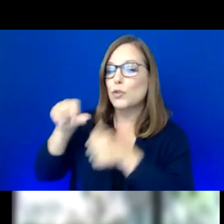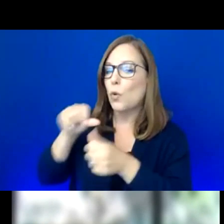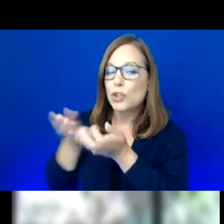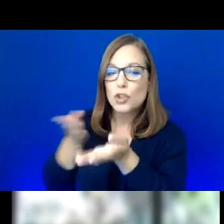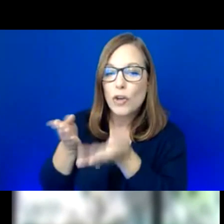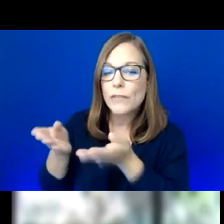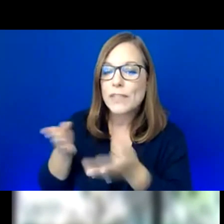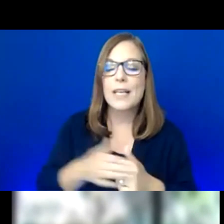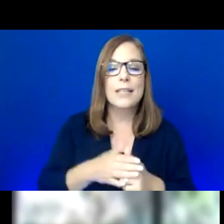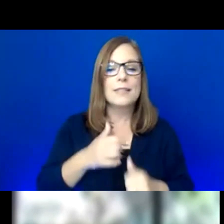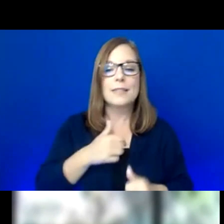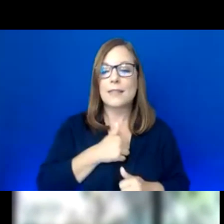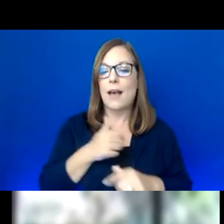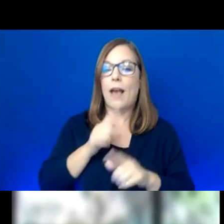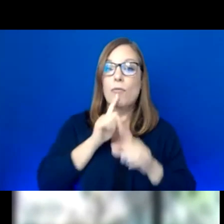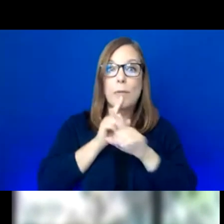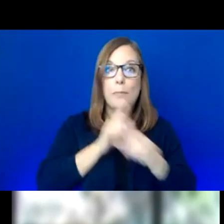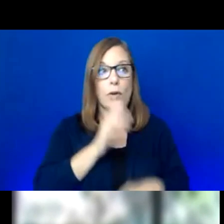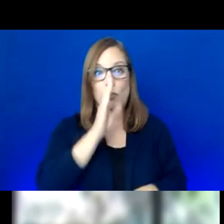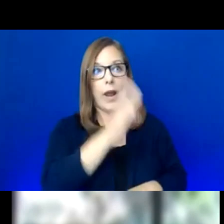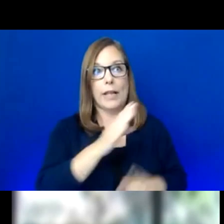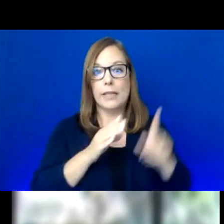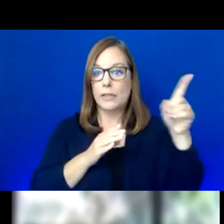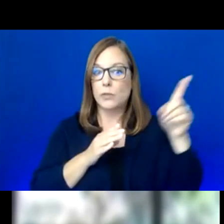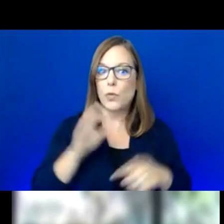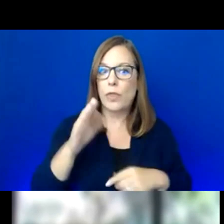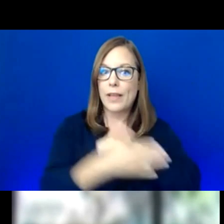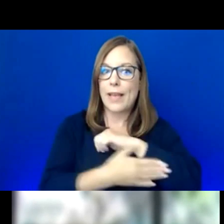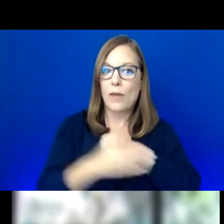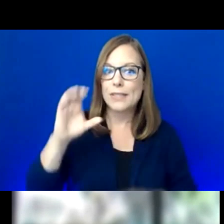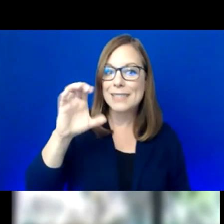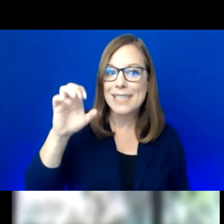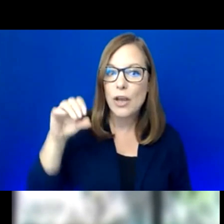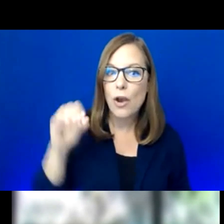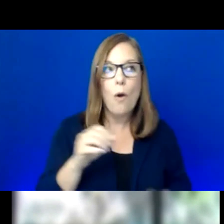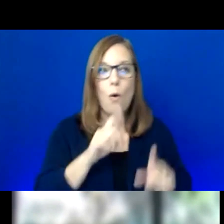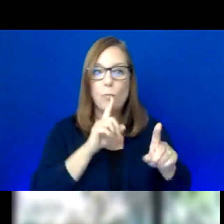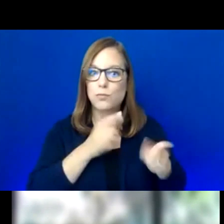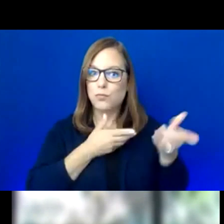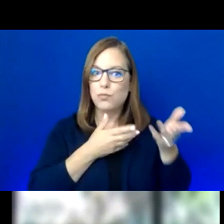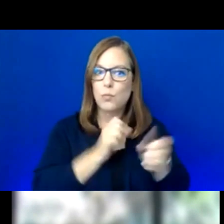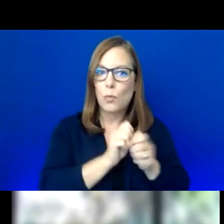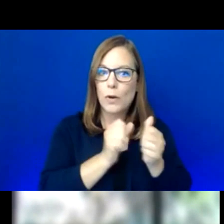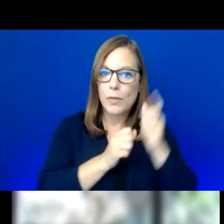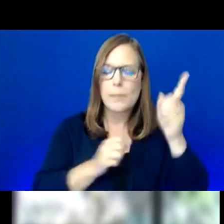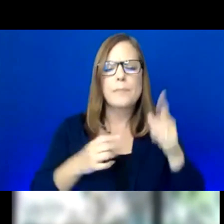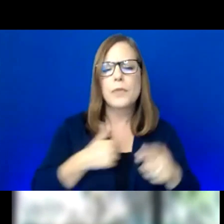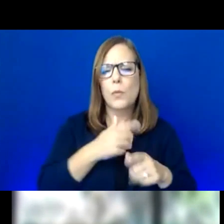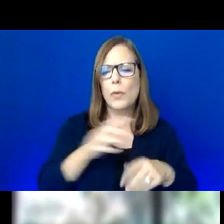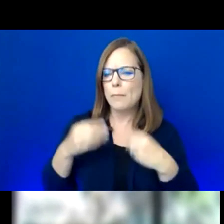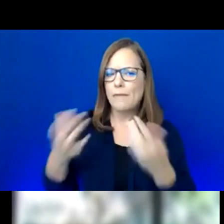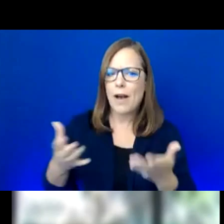report directly to the county CEO. So as an area agency on aging, we provide many of the